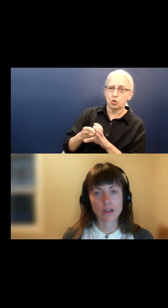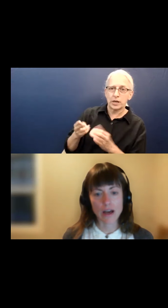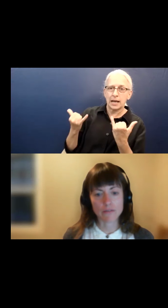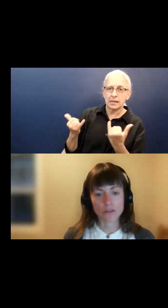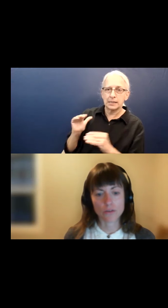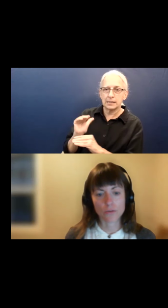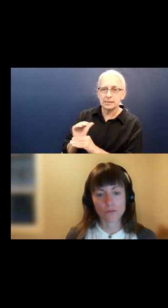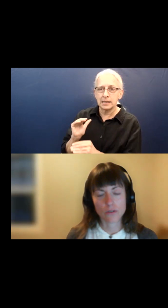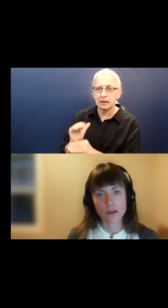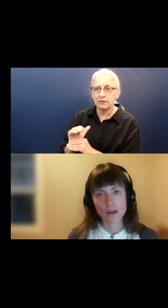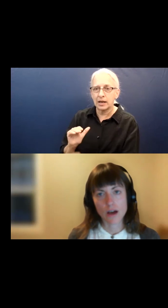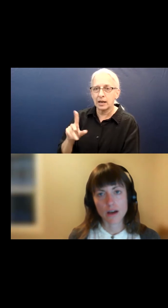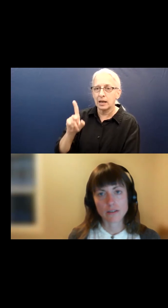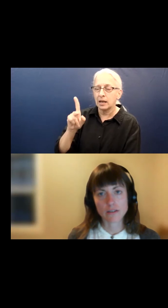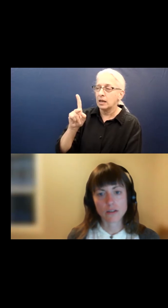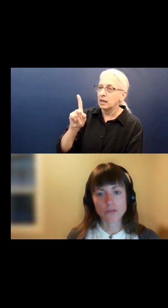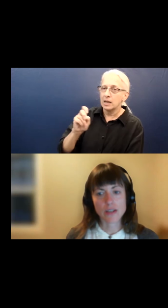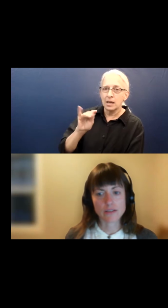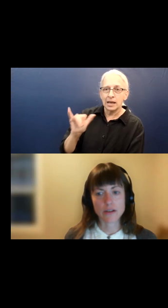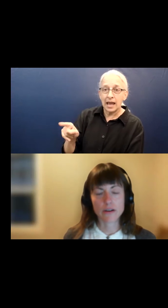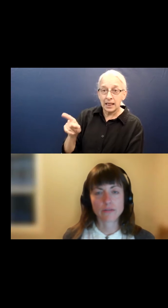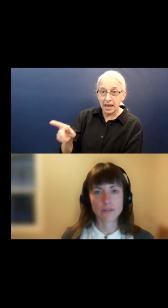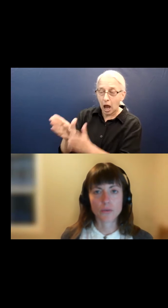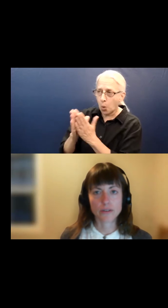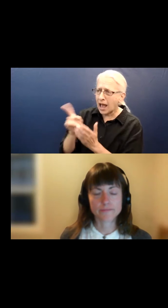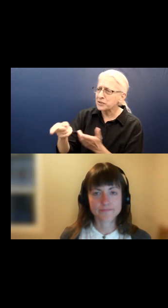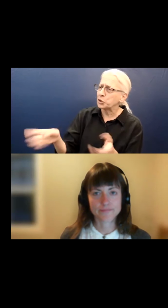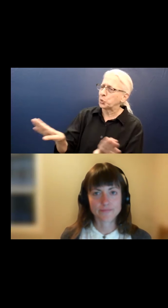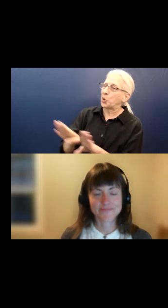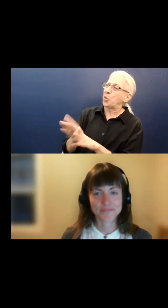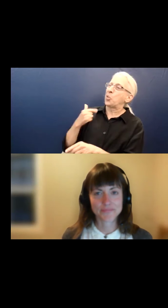will have you close us here, if you would.